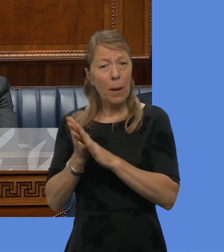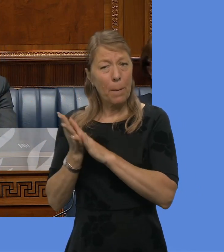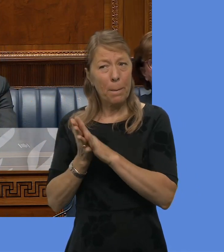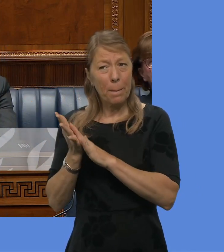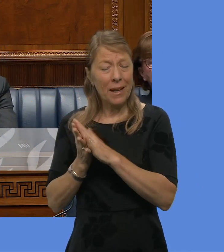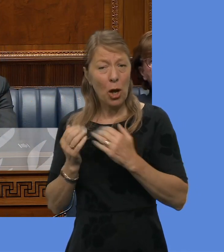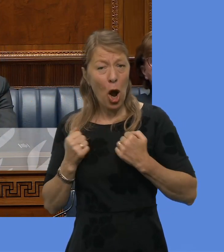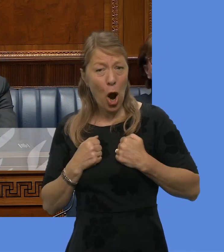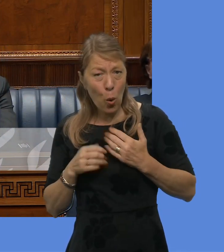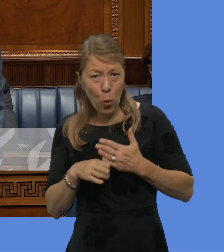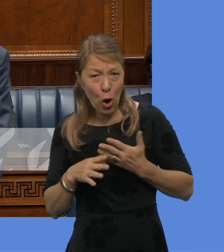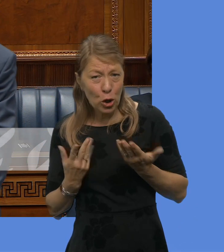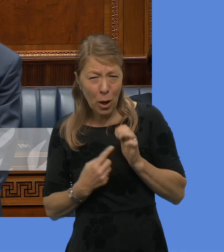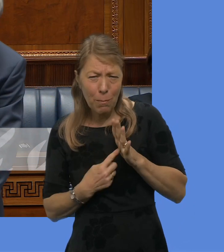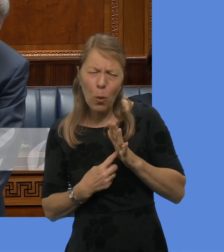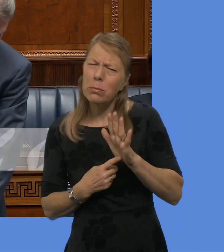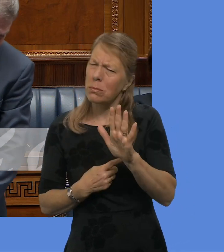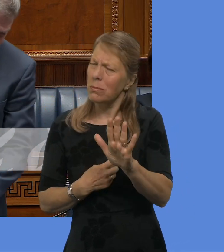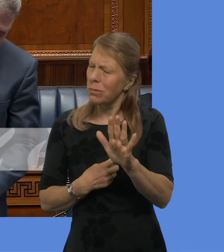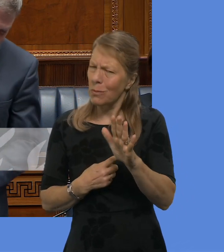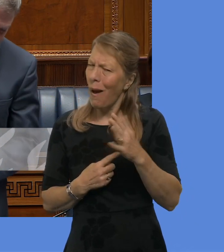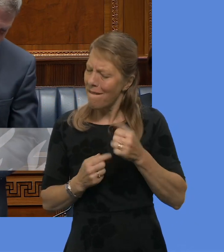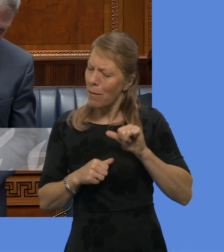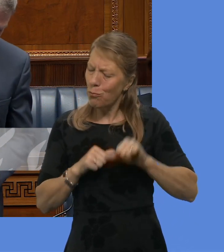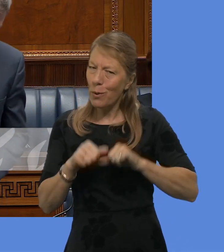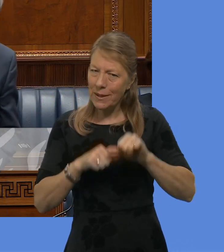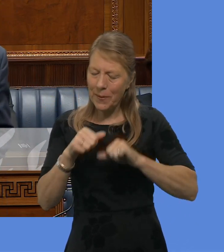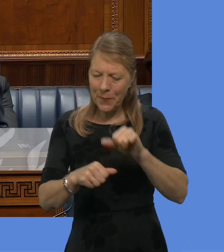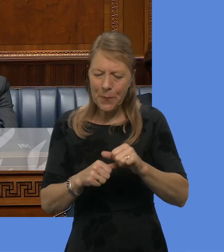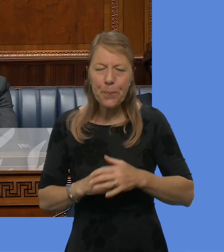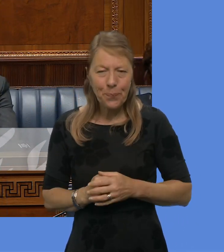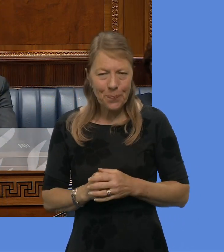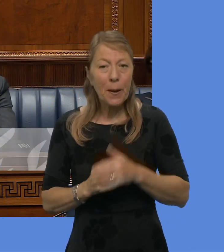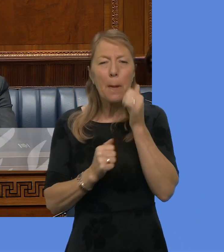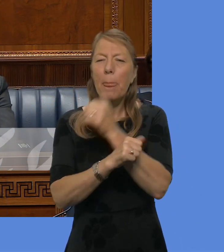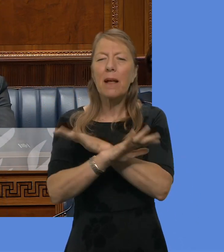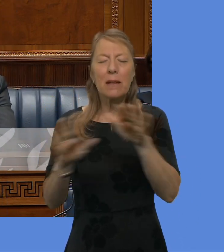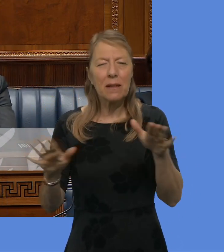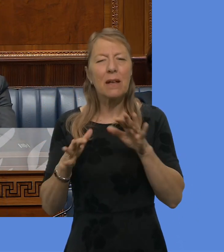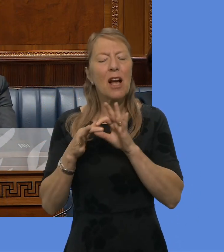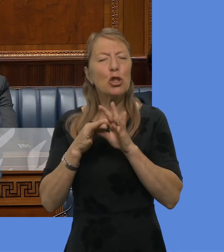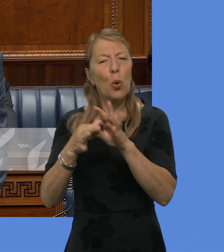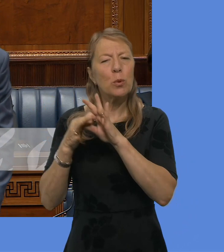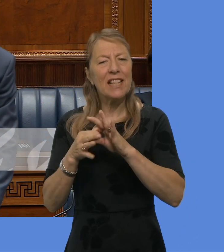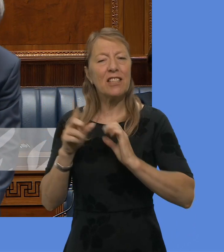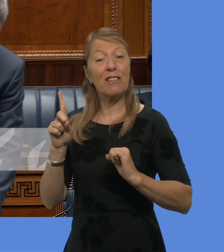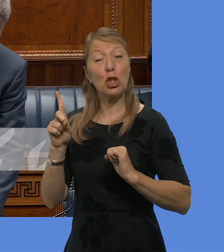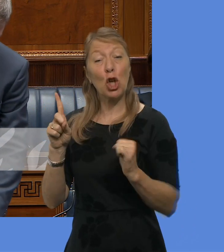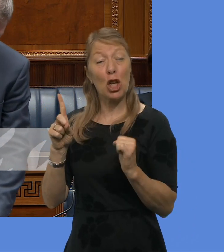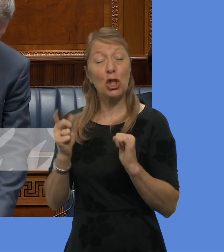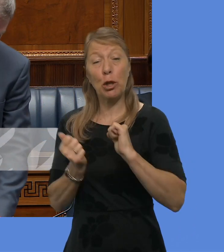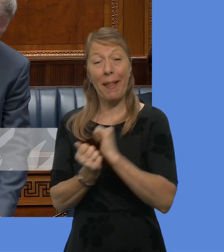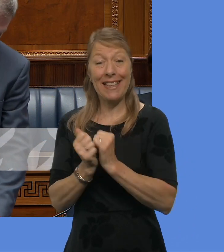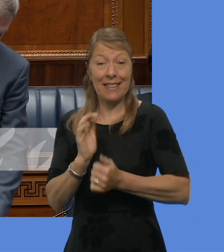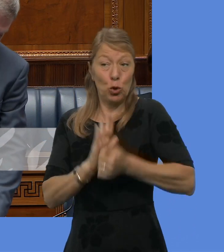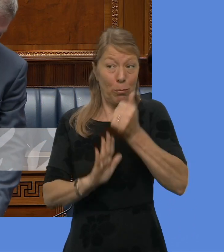with that. So that is really only one stage. The Association of Scottish Police Superintendents has warned that those who report hate